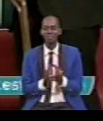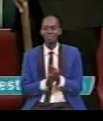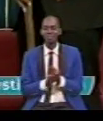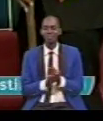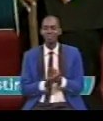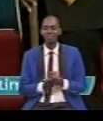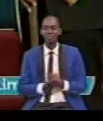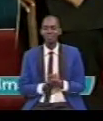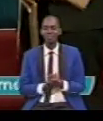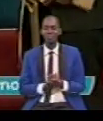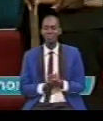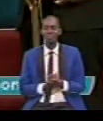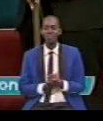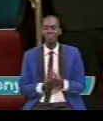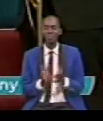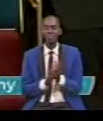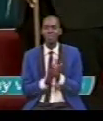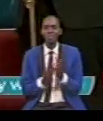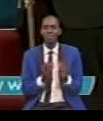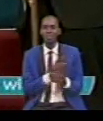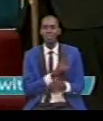interpretation. Praise the Lord.